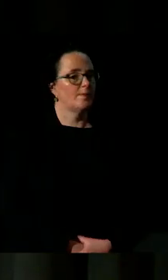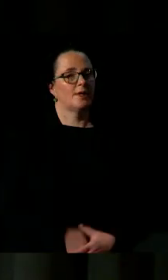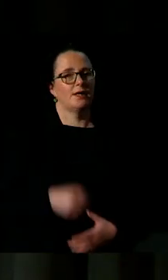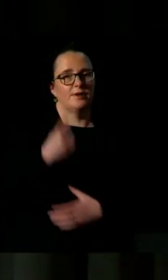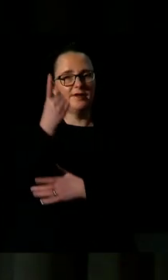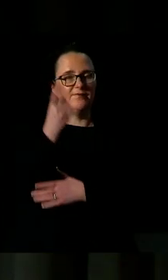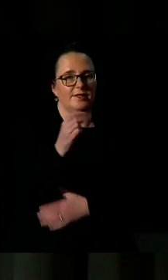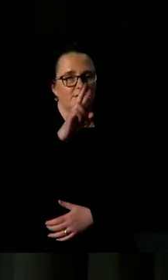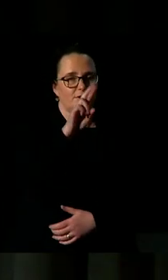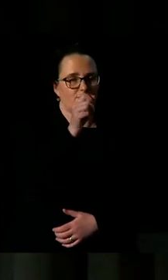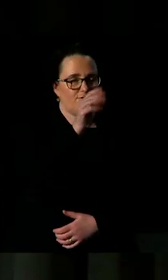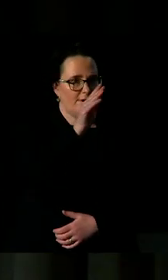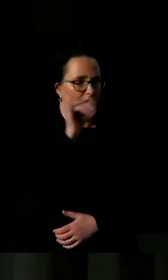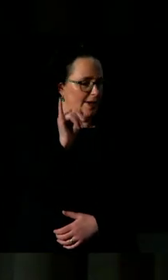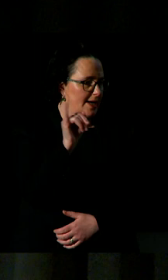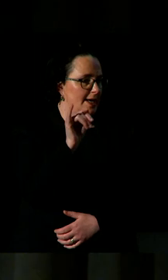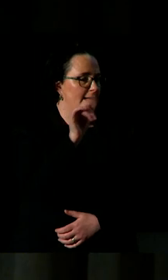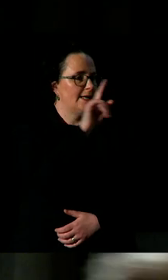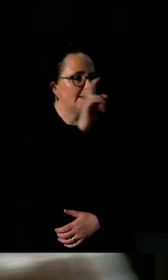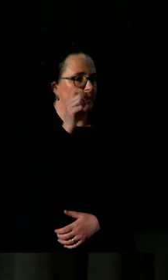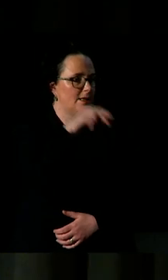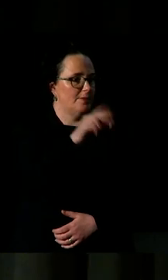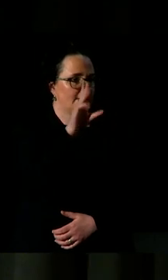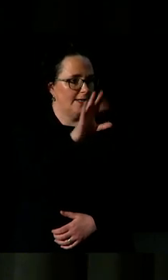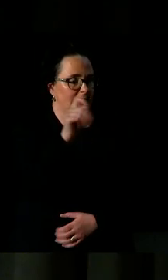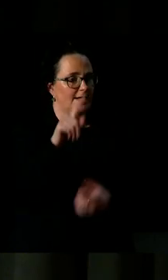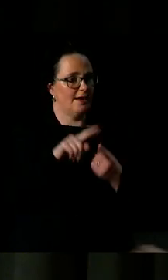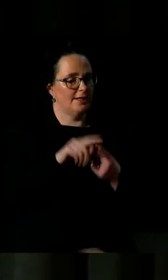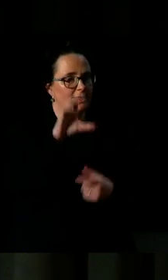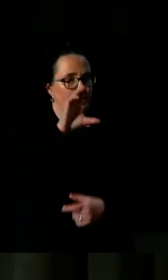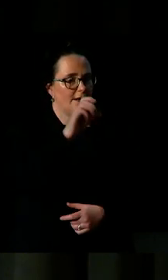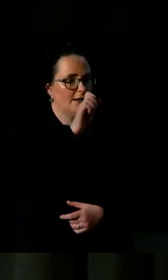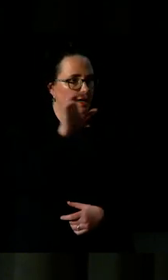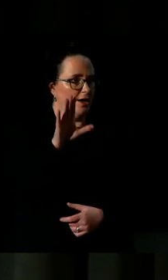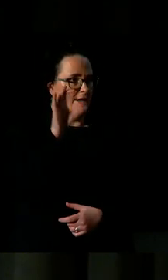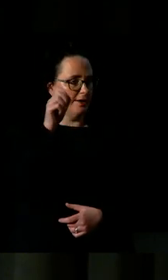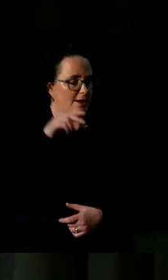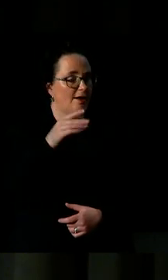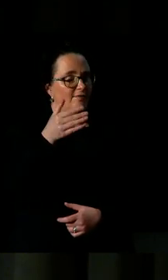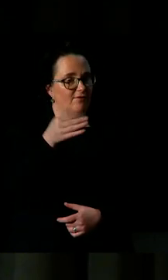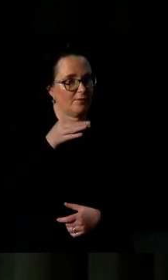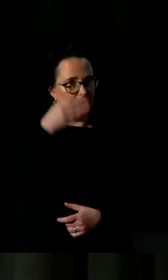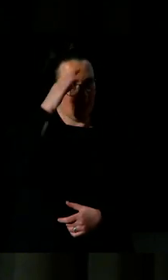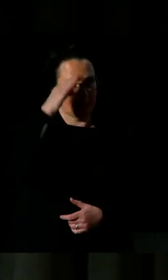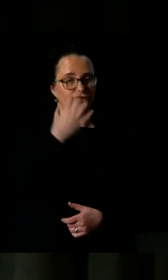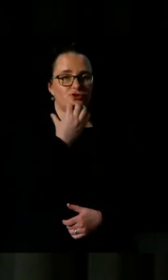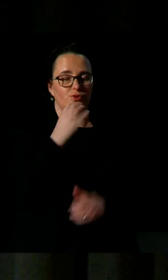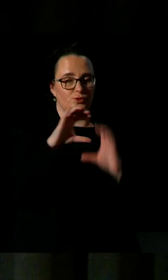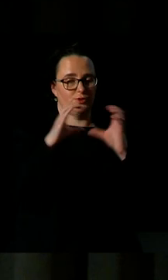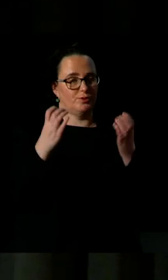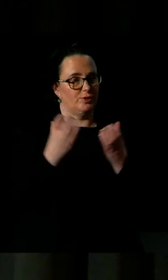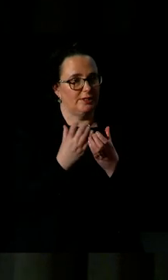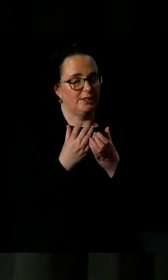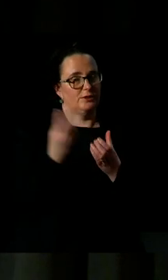I invite Rabbi Zalman Lent and Carl Nelken of the Irish Jewish community